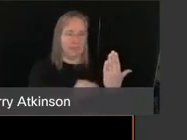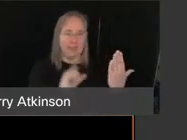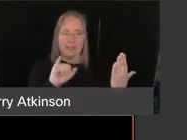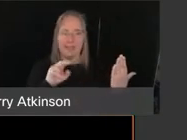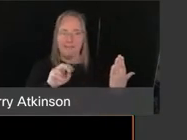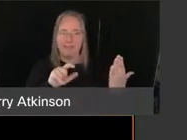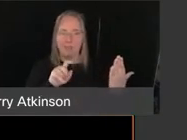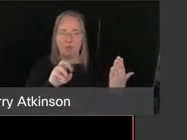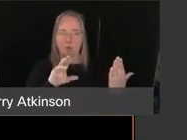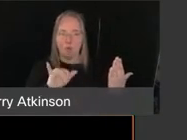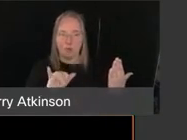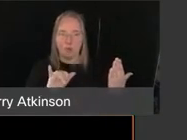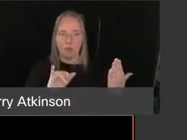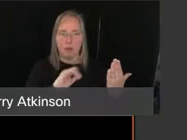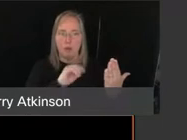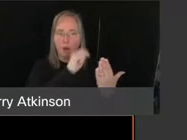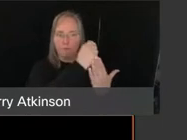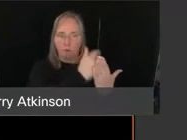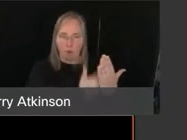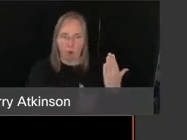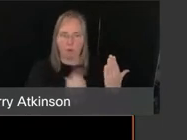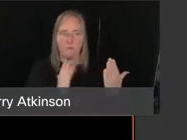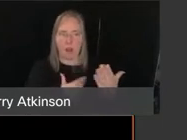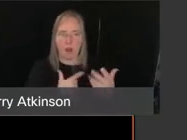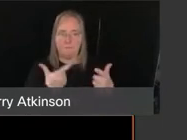all of our major assets as far as buildings go.